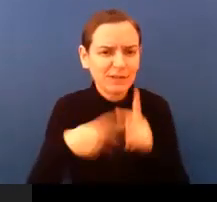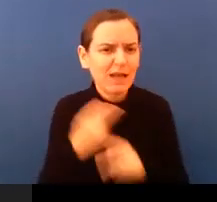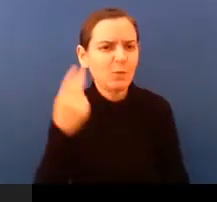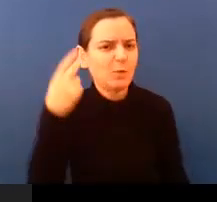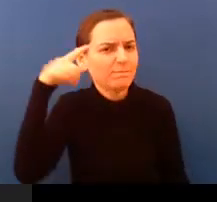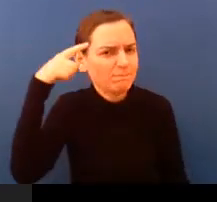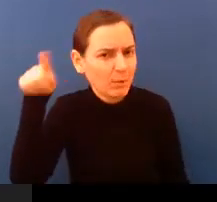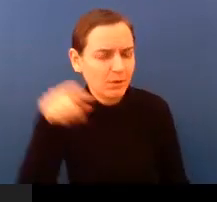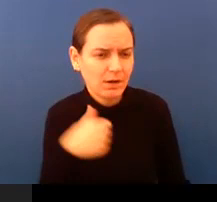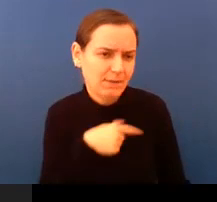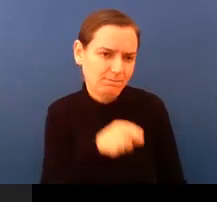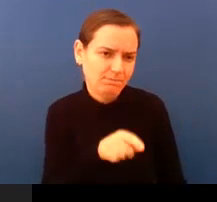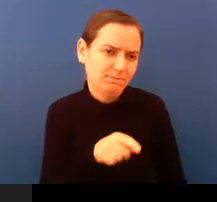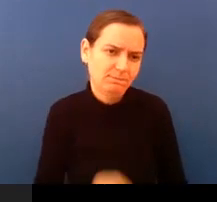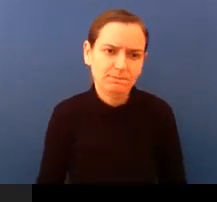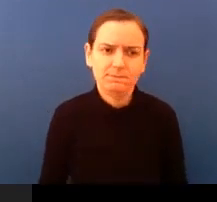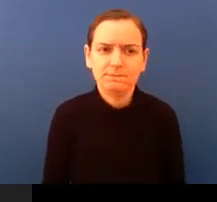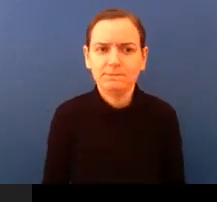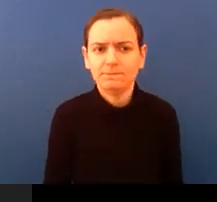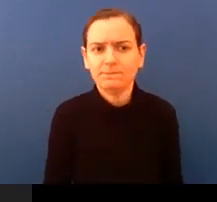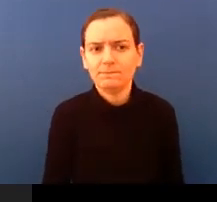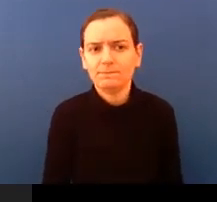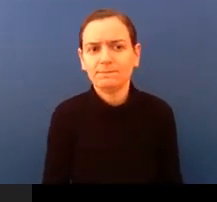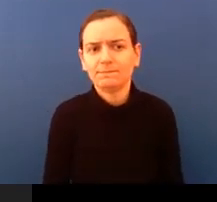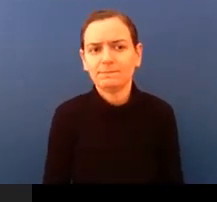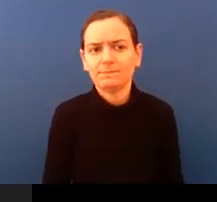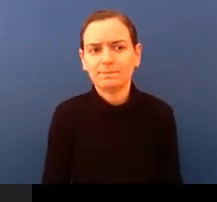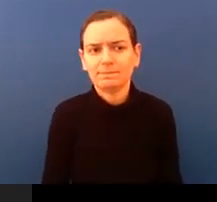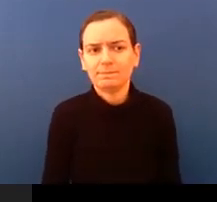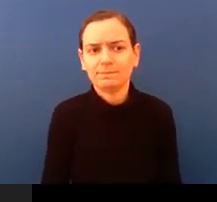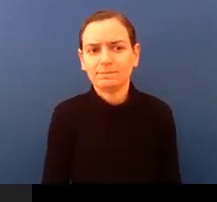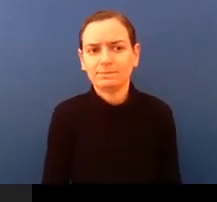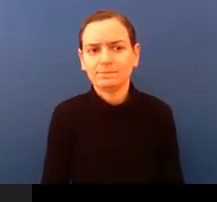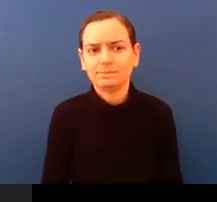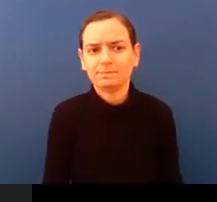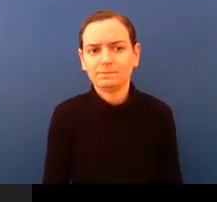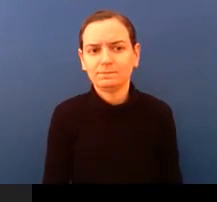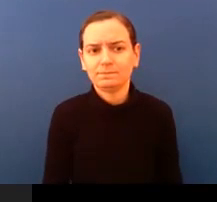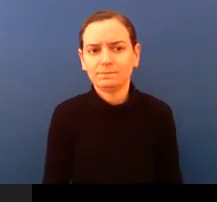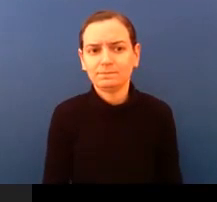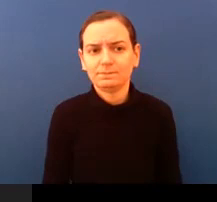www.ada.gov and Google and search for service animals.